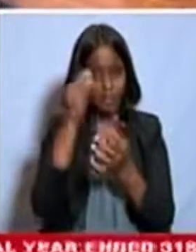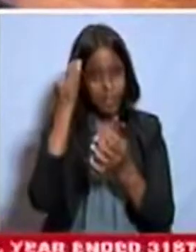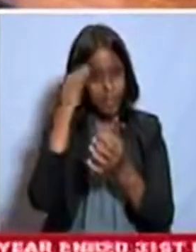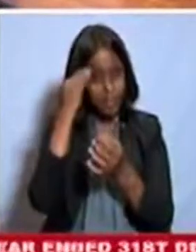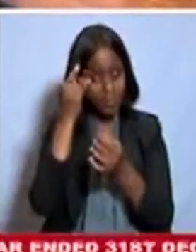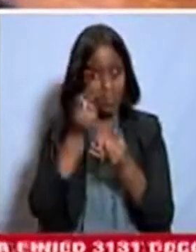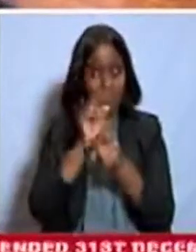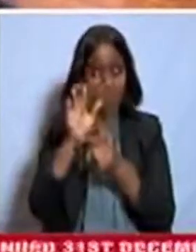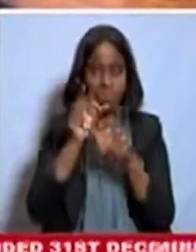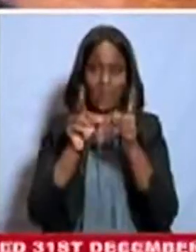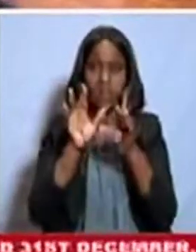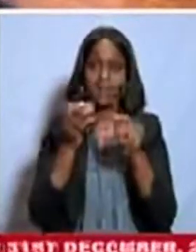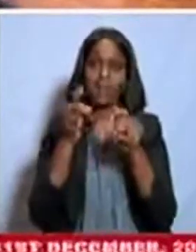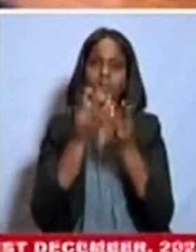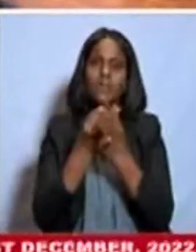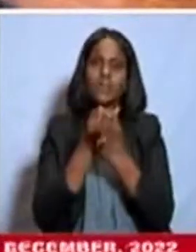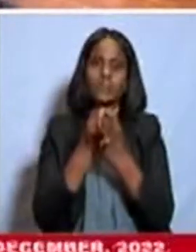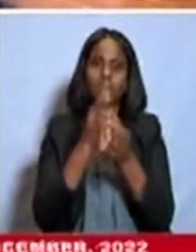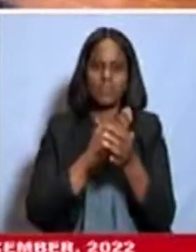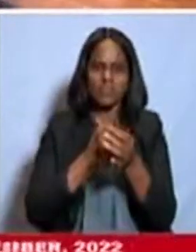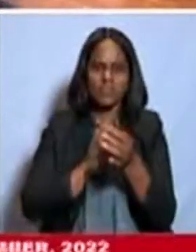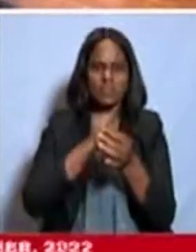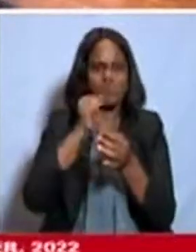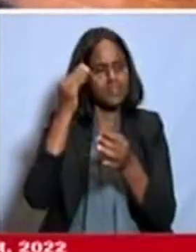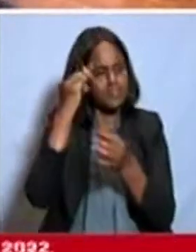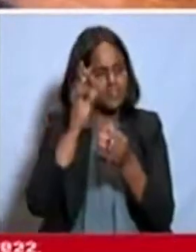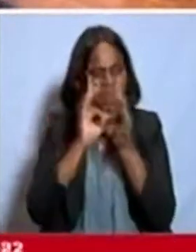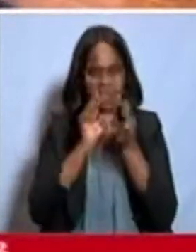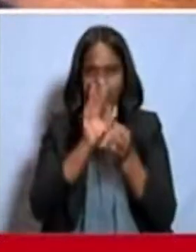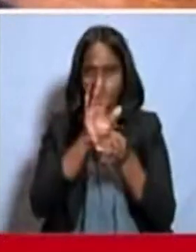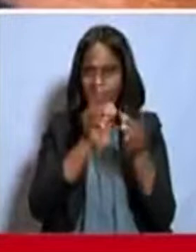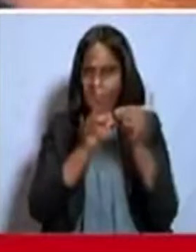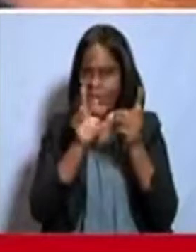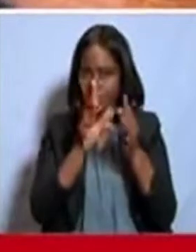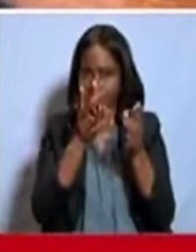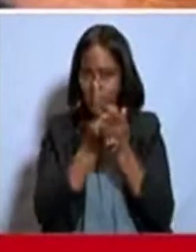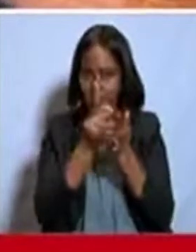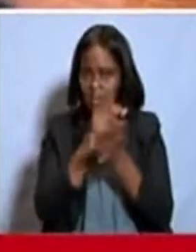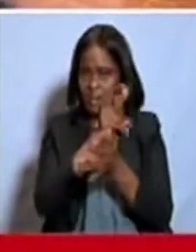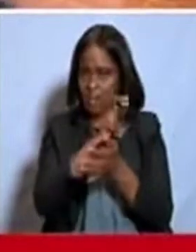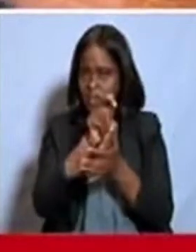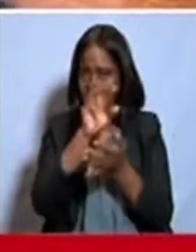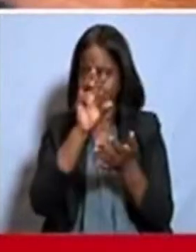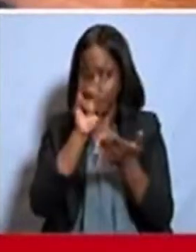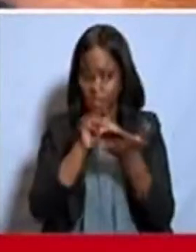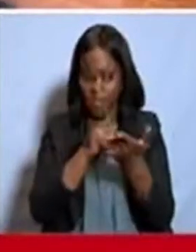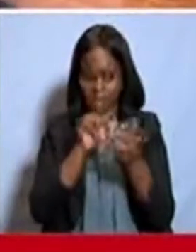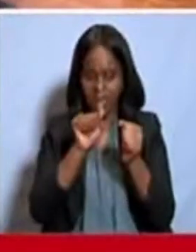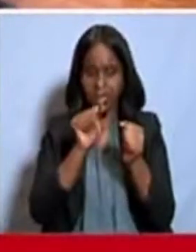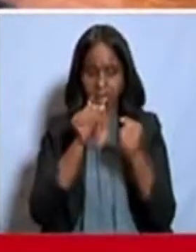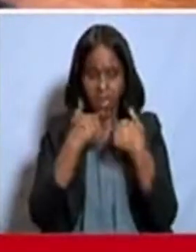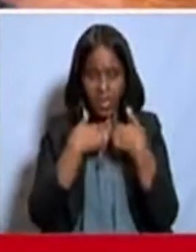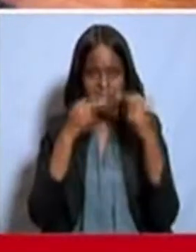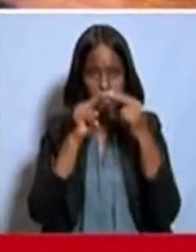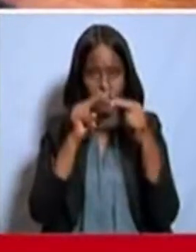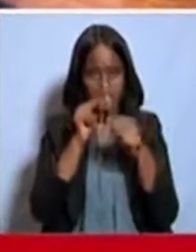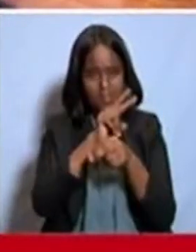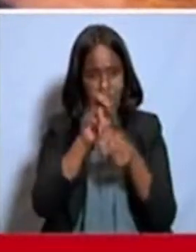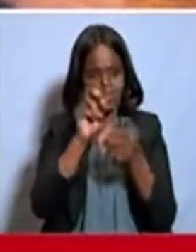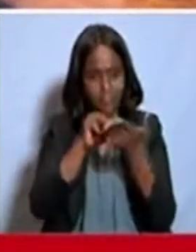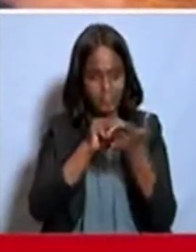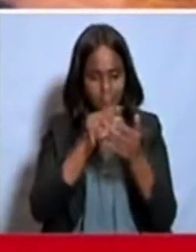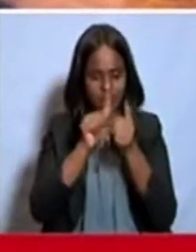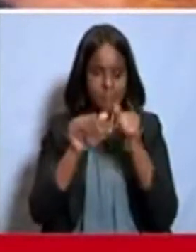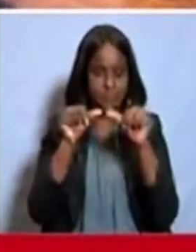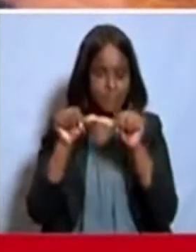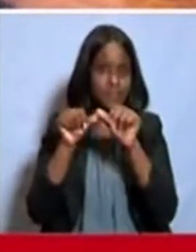your Director Finance, I don't know if your Director Finance is here, that for the 200 million, can we have the contracts for those 200 million which were